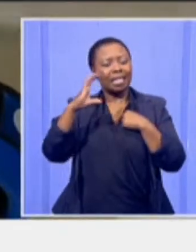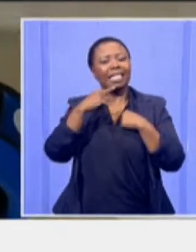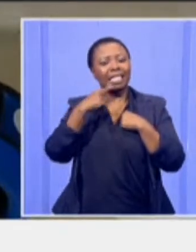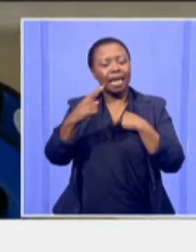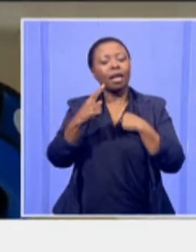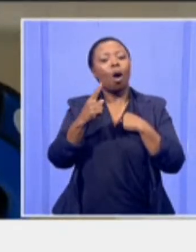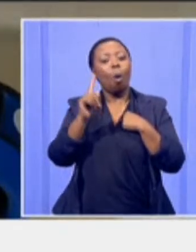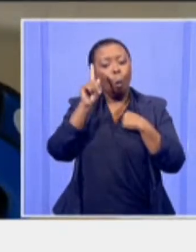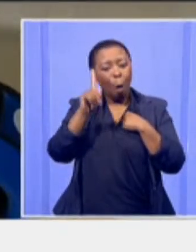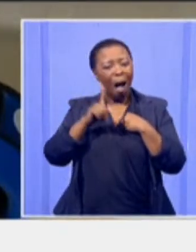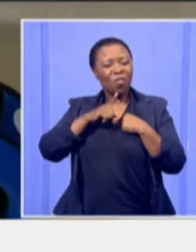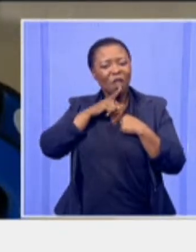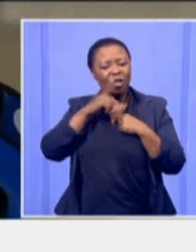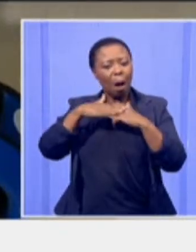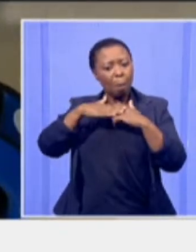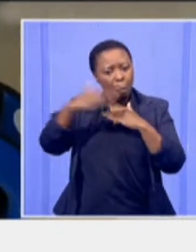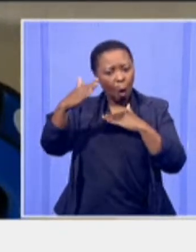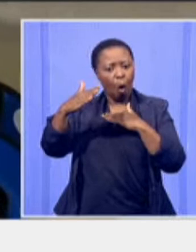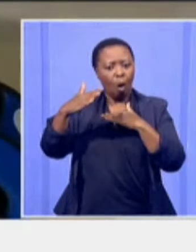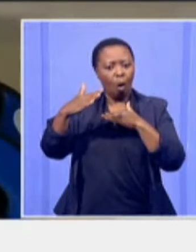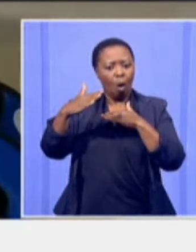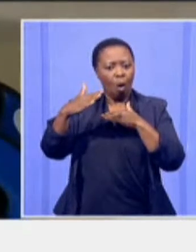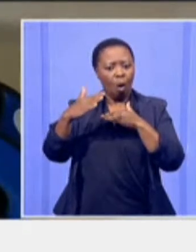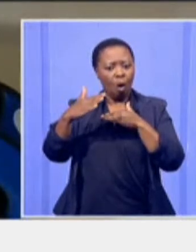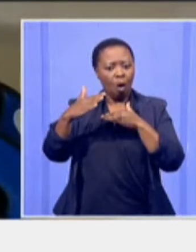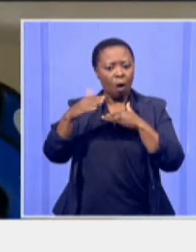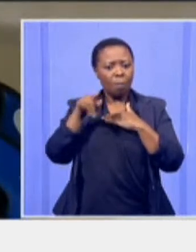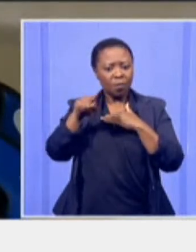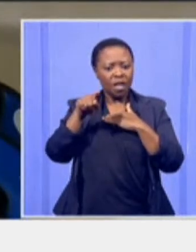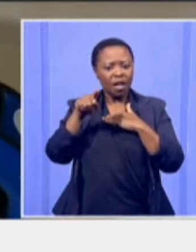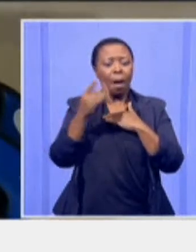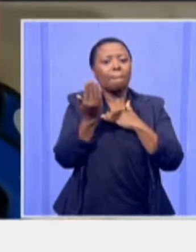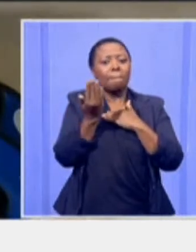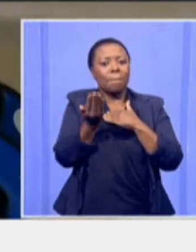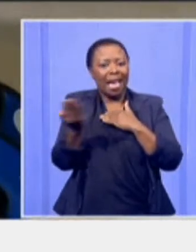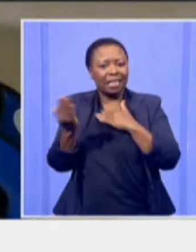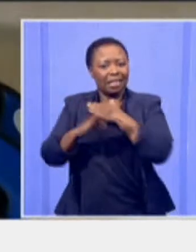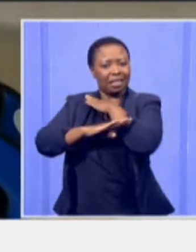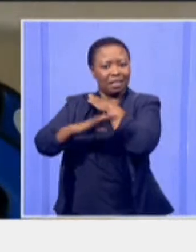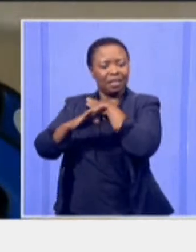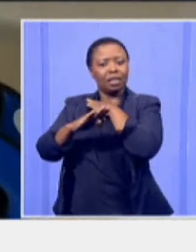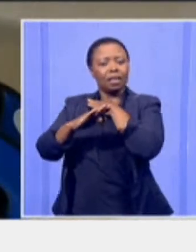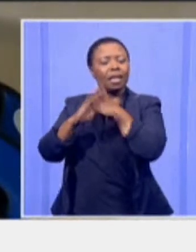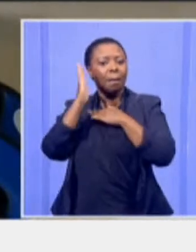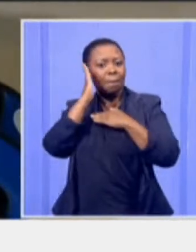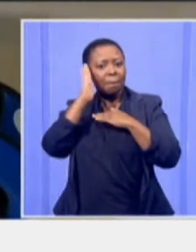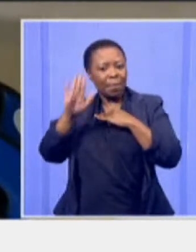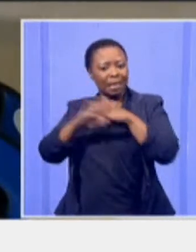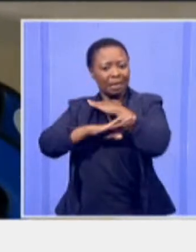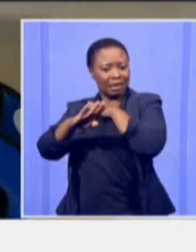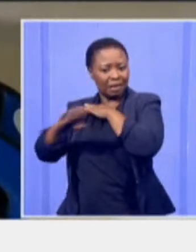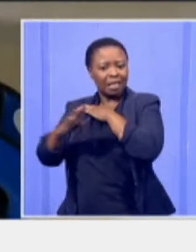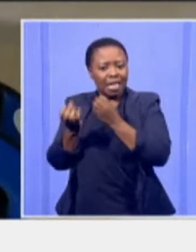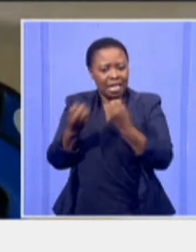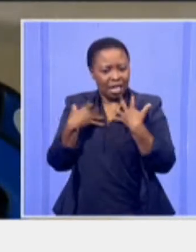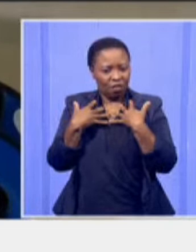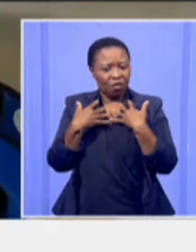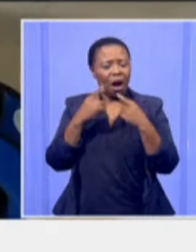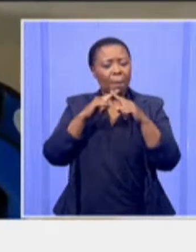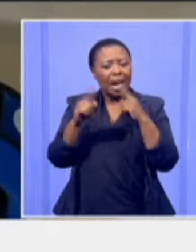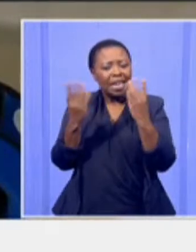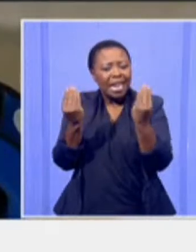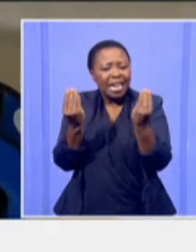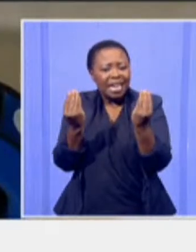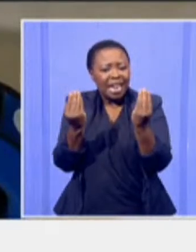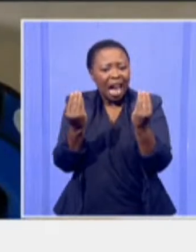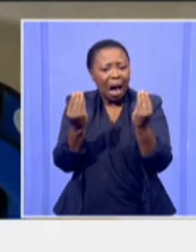more beds. Wits has given us 500 beds, and we appreciate that. But the number of students who have come